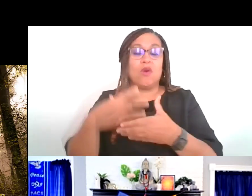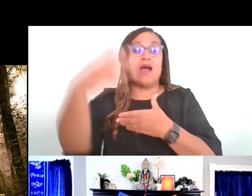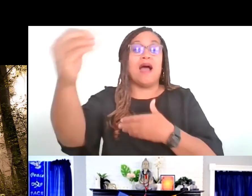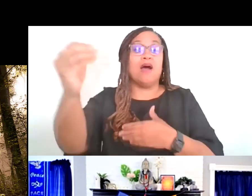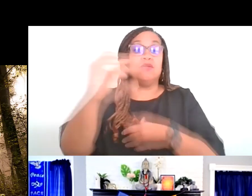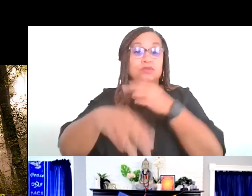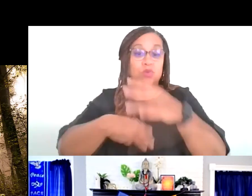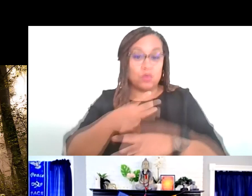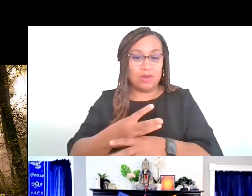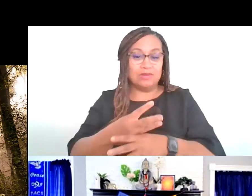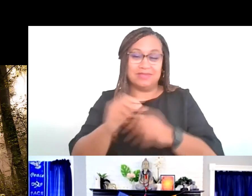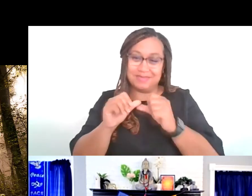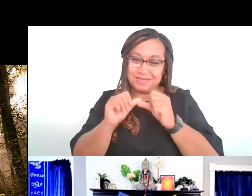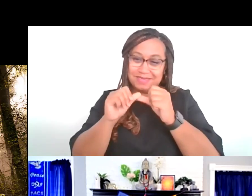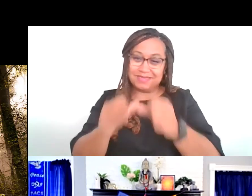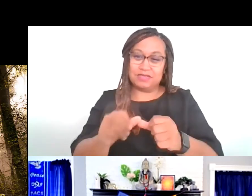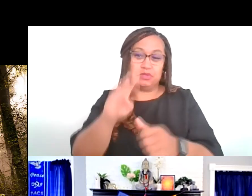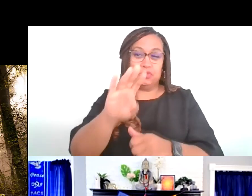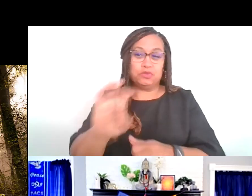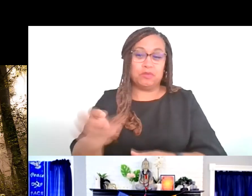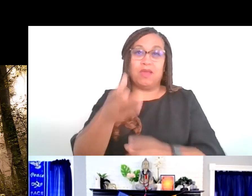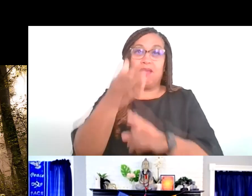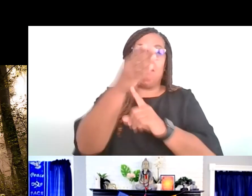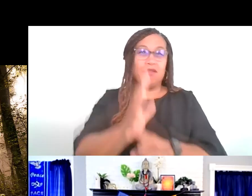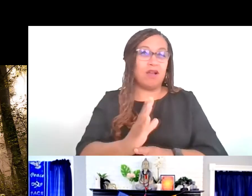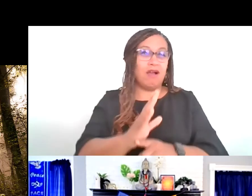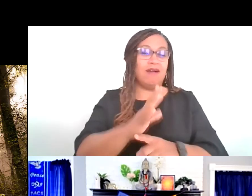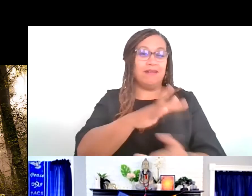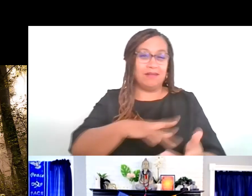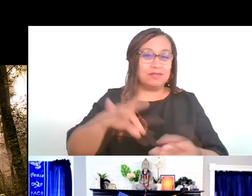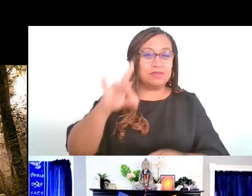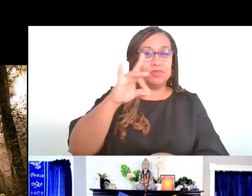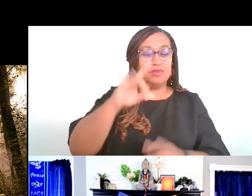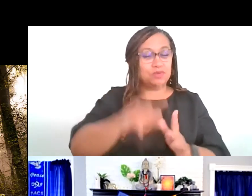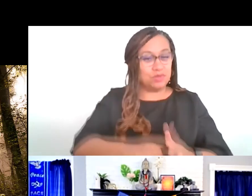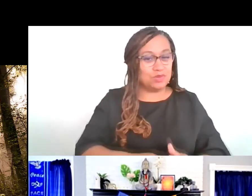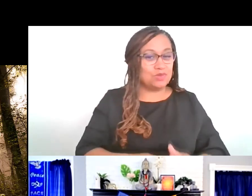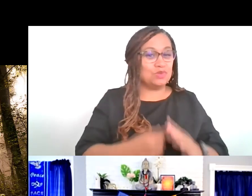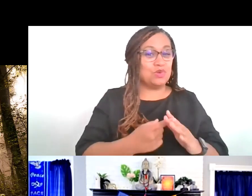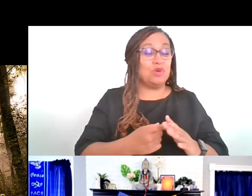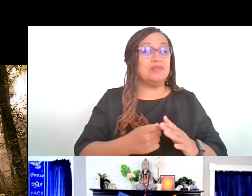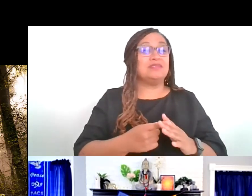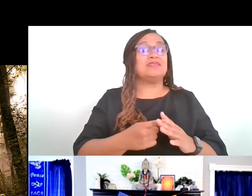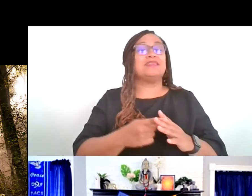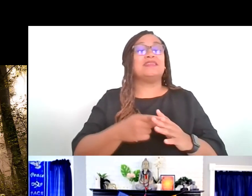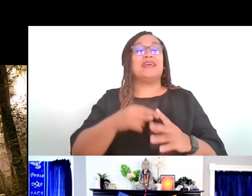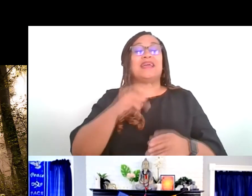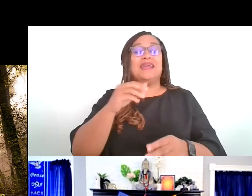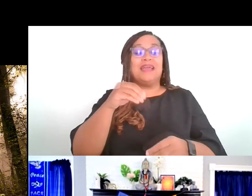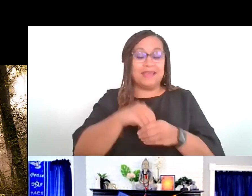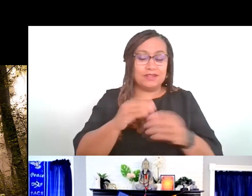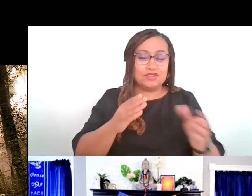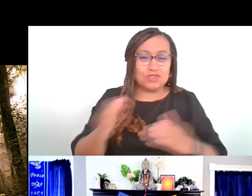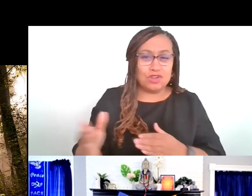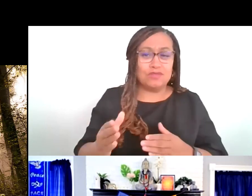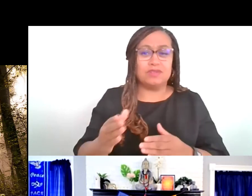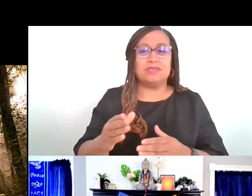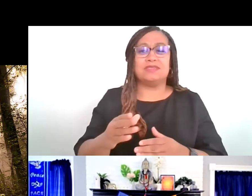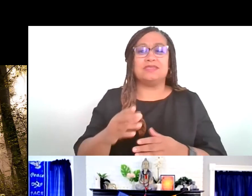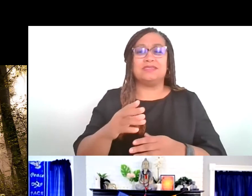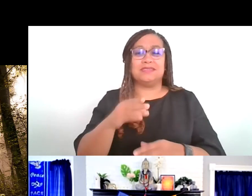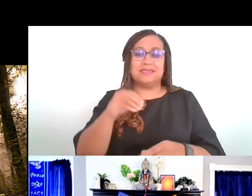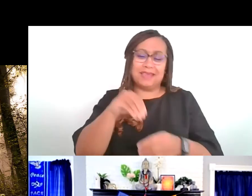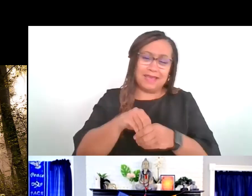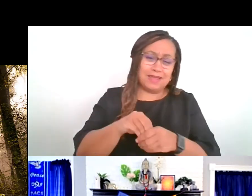be God, spirit, source, the universe in service to itself, through itself, by itself, about